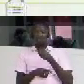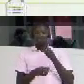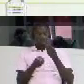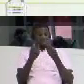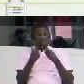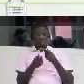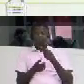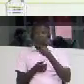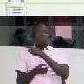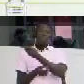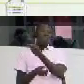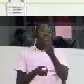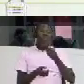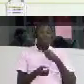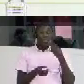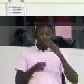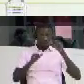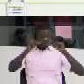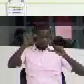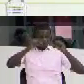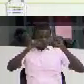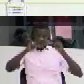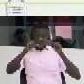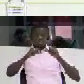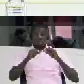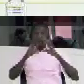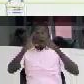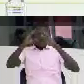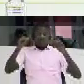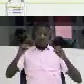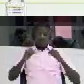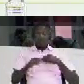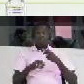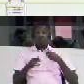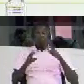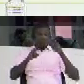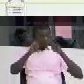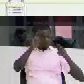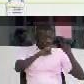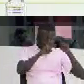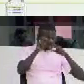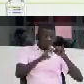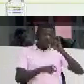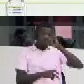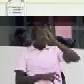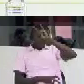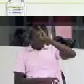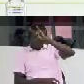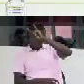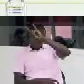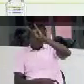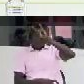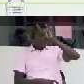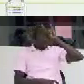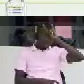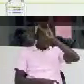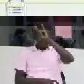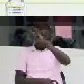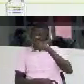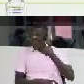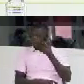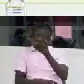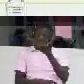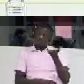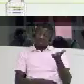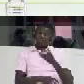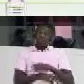ñii de ñu ngi ñëw check office yi waaye ñu ngi seet pour doomu yi. they said these people are coming to inspect the offices, but they are looking out